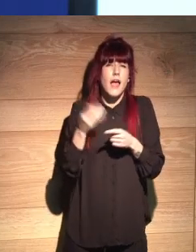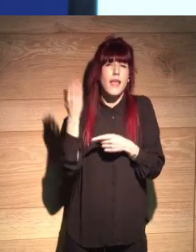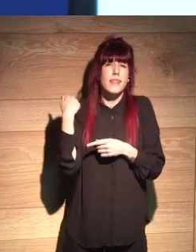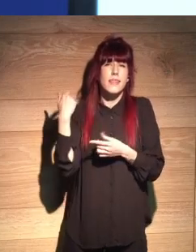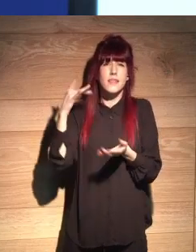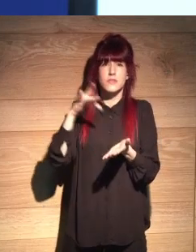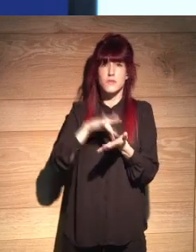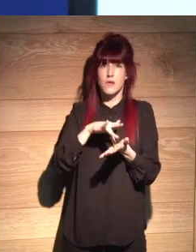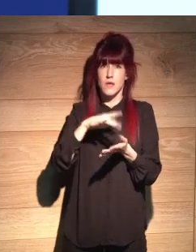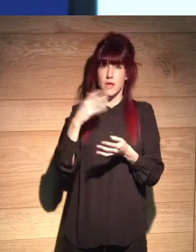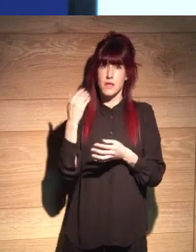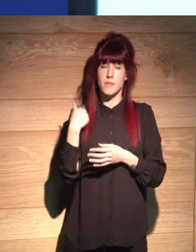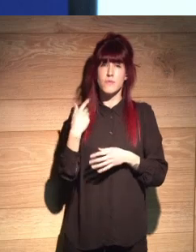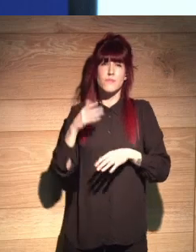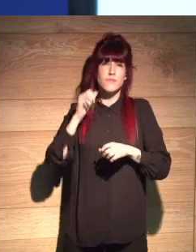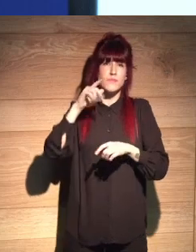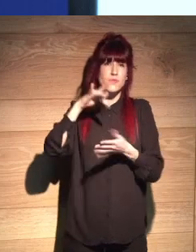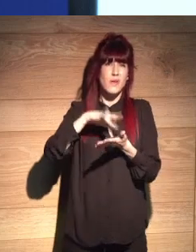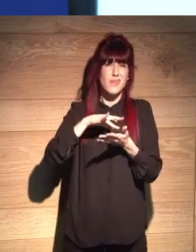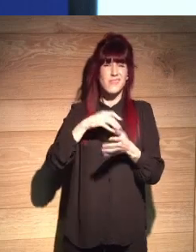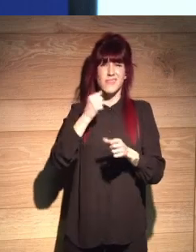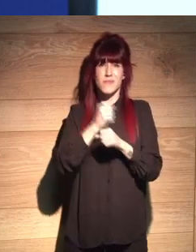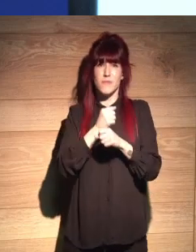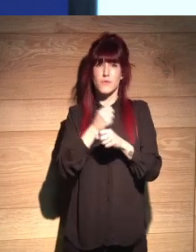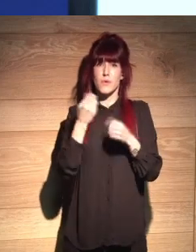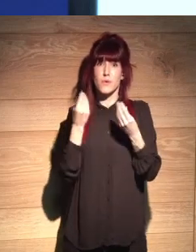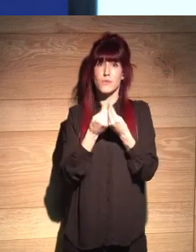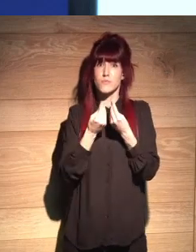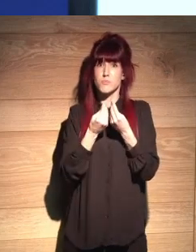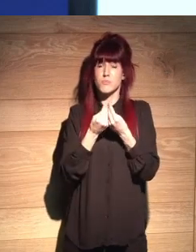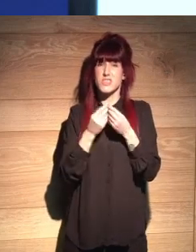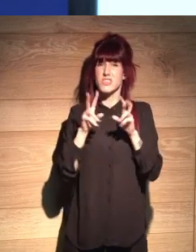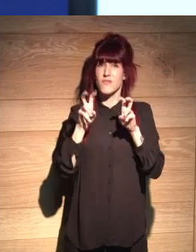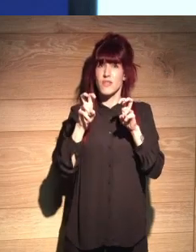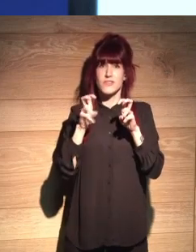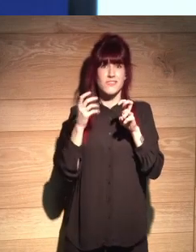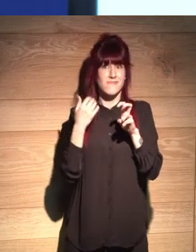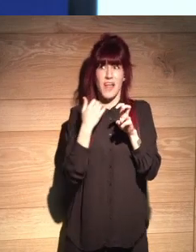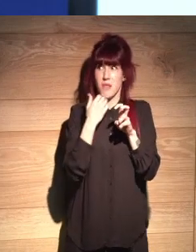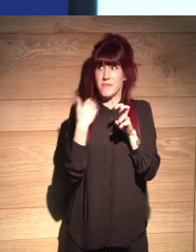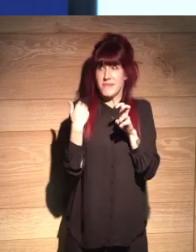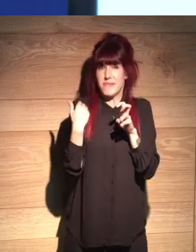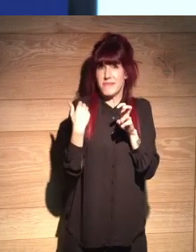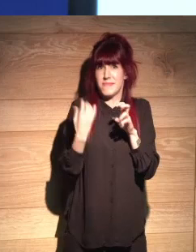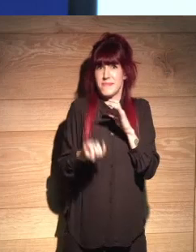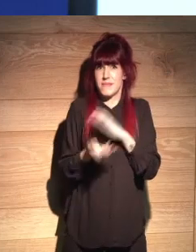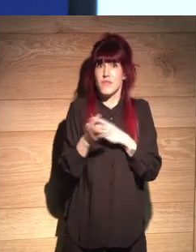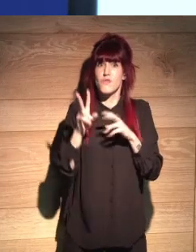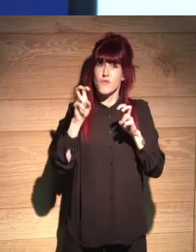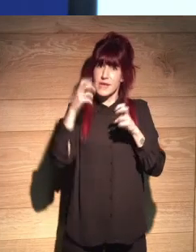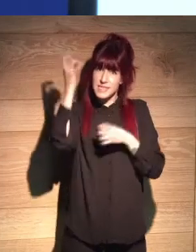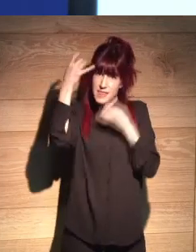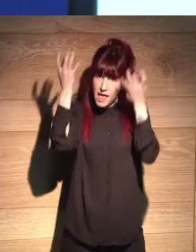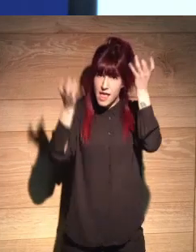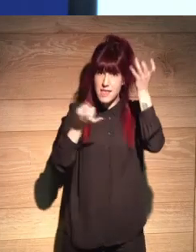we're working with innovation, we're working with radical new things. We need to bring in new ideas, new perspectives, and